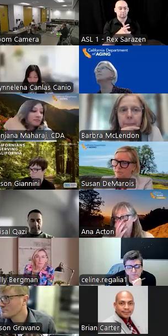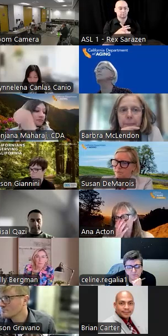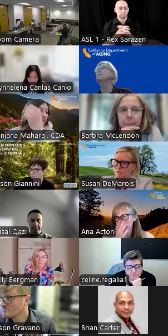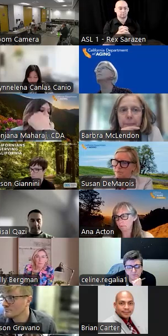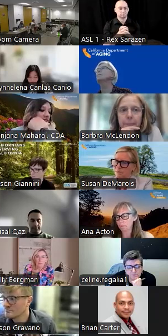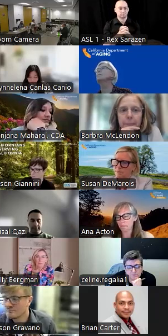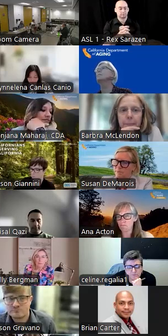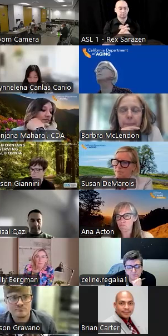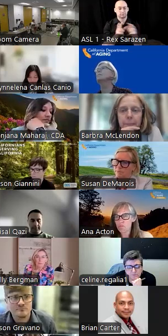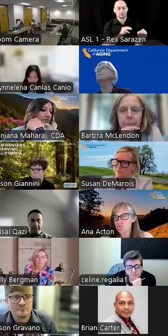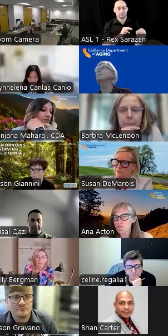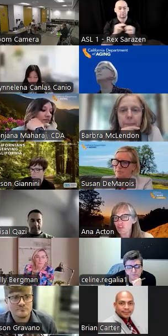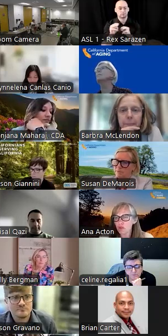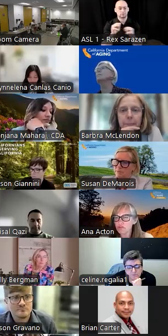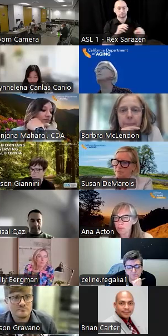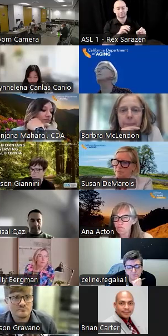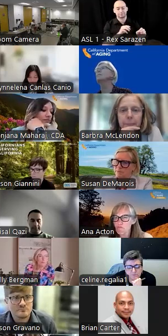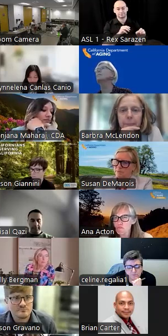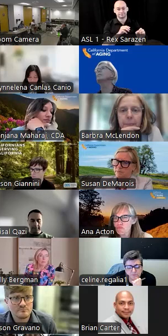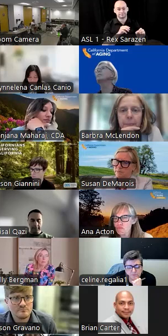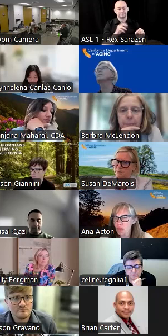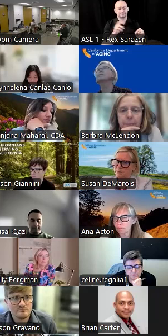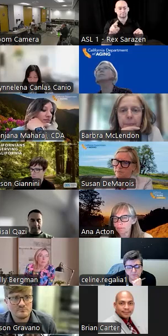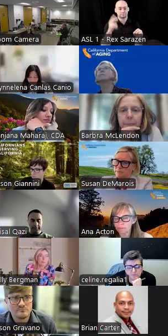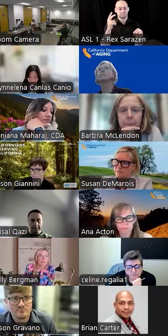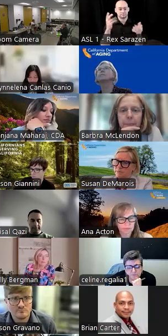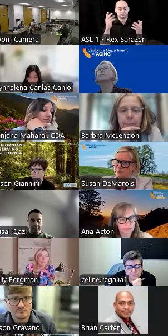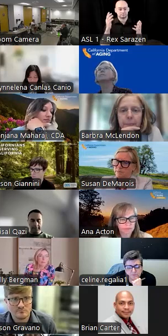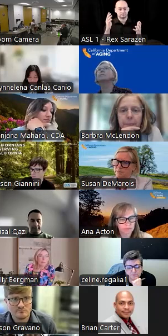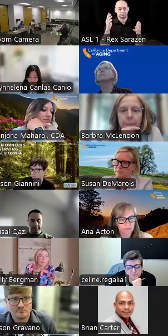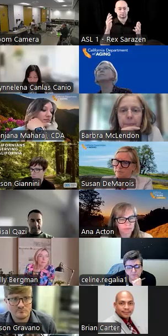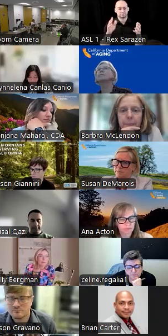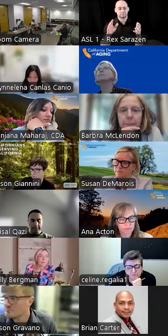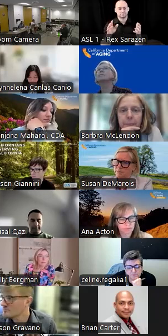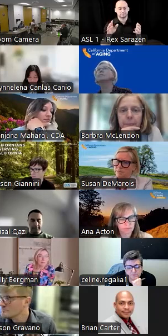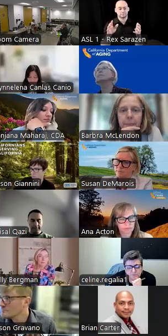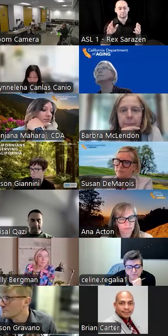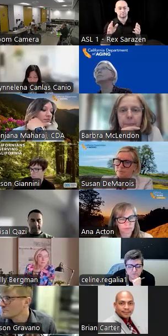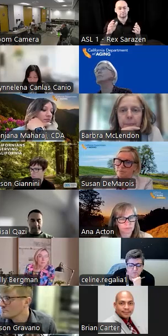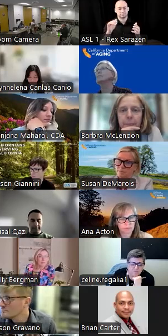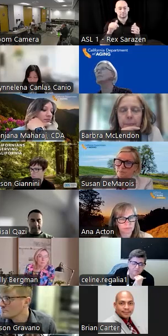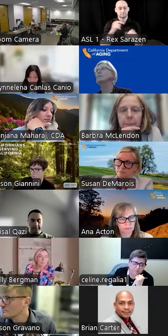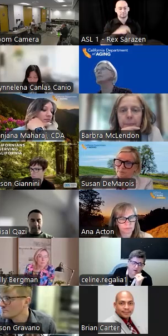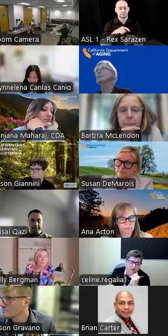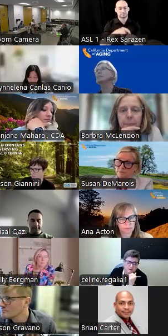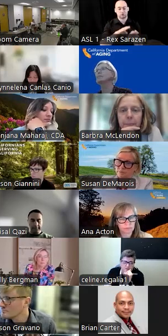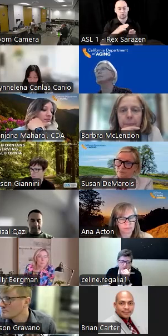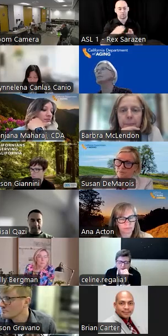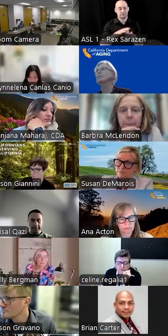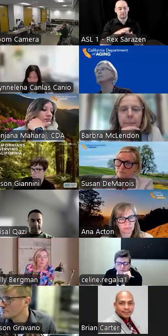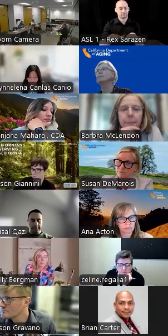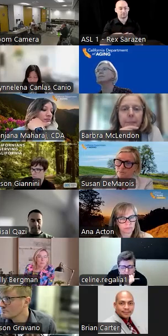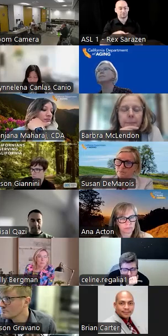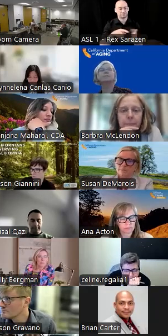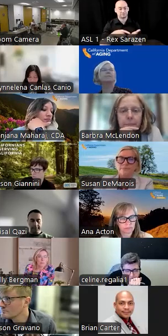The motion has been moved and seconded. At this time, I'll open the floor for any discussions or